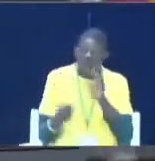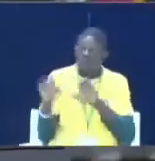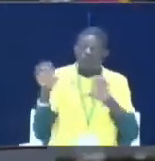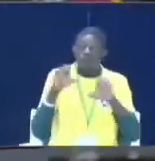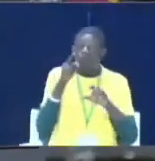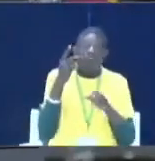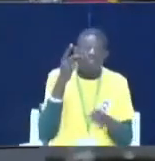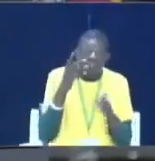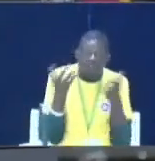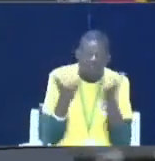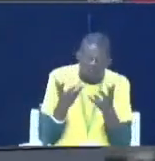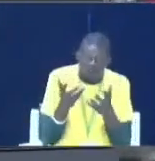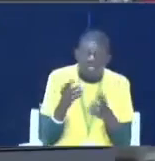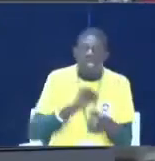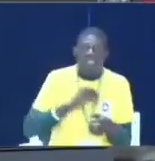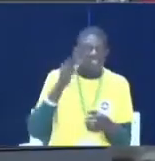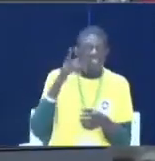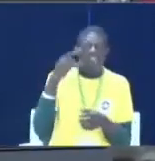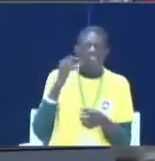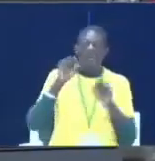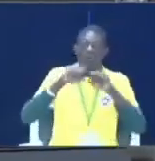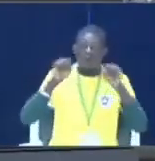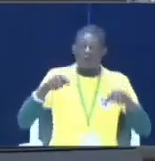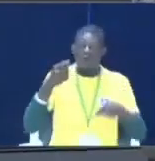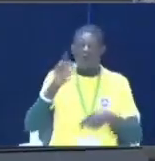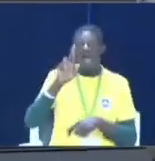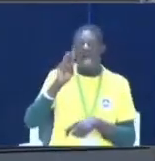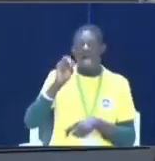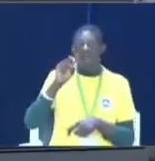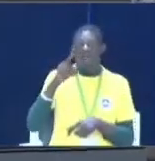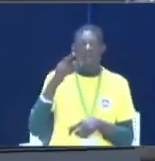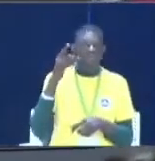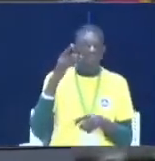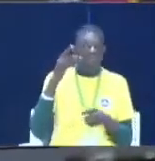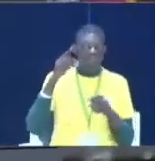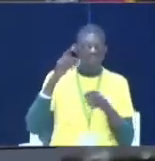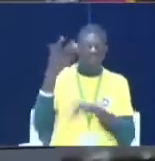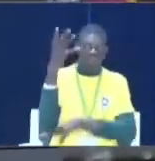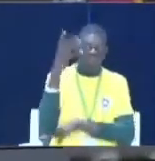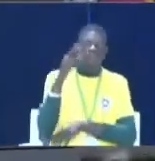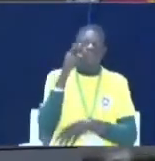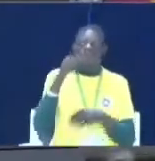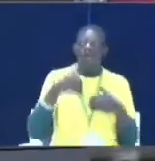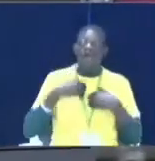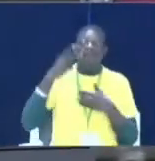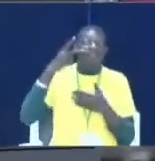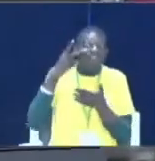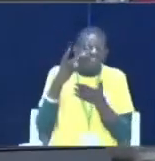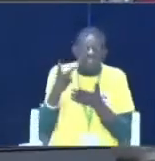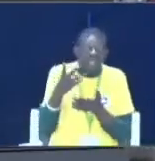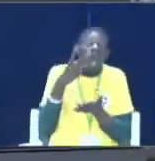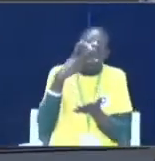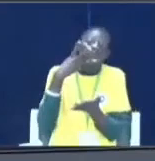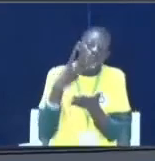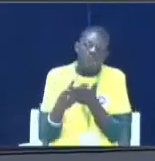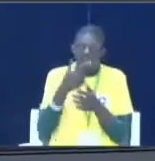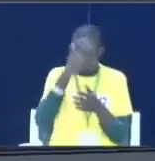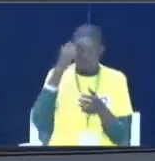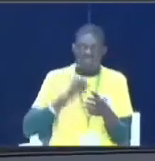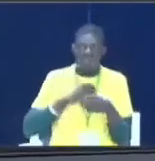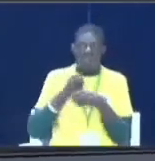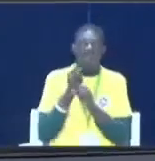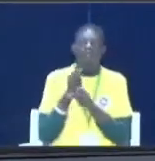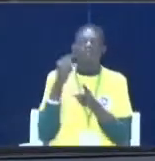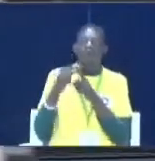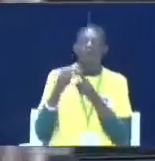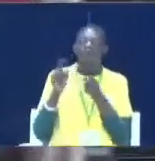He said, and I see a rod of an almond tree. Then the Lord said unto me, thou hast well seen, for I will hasten my word